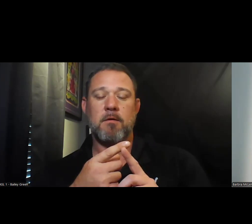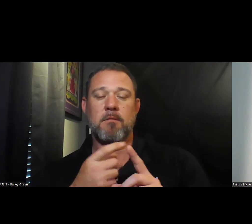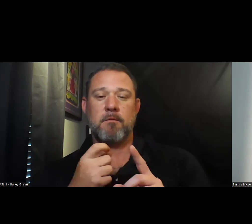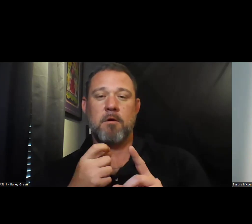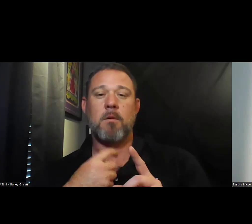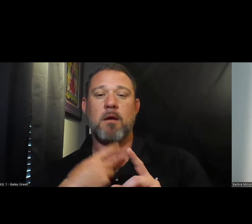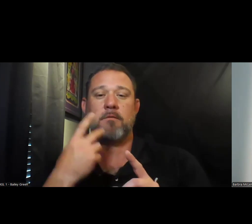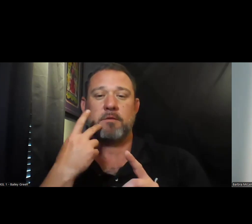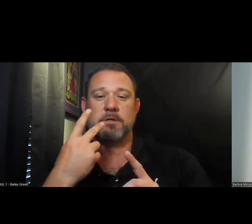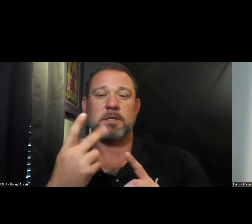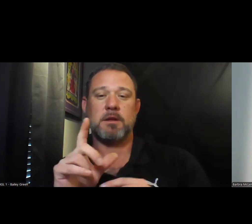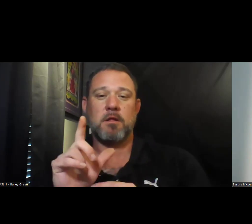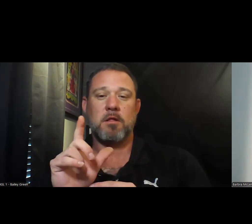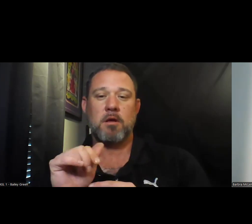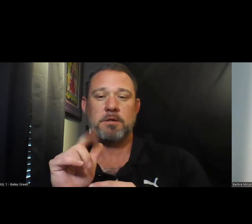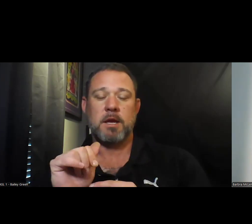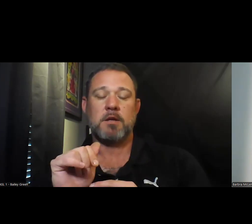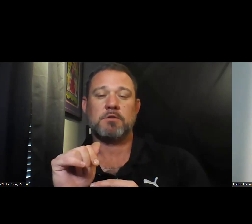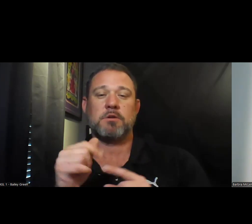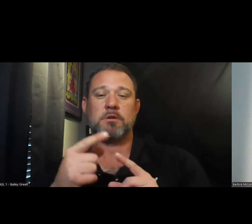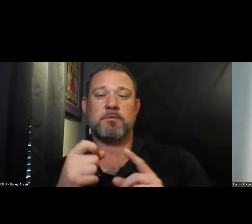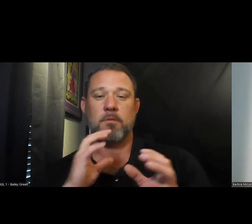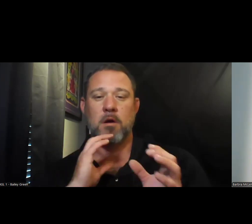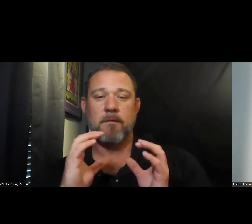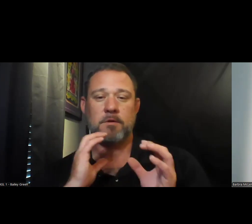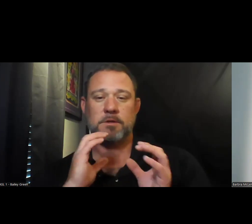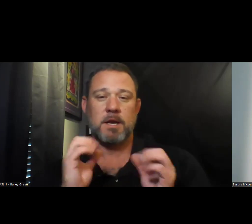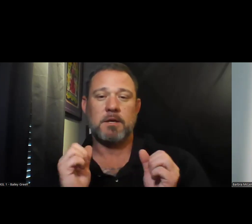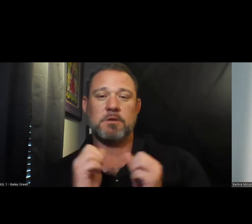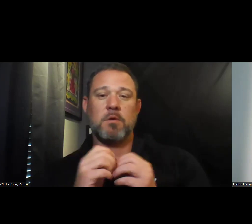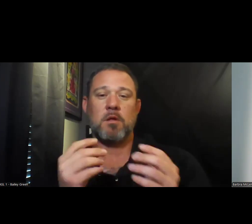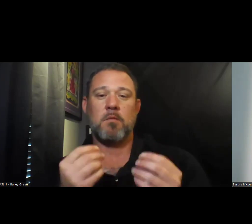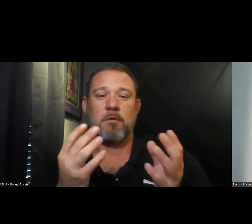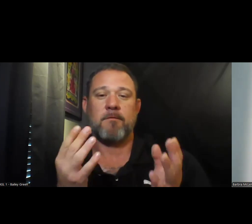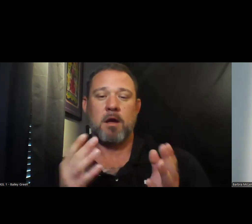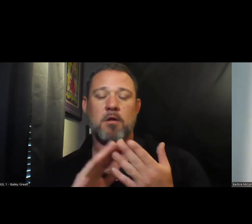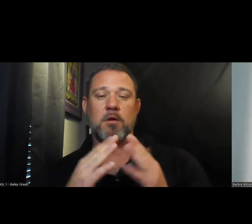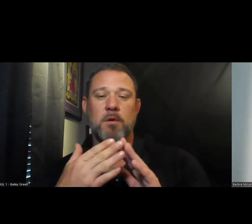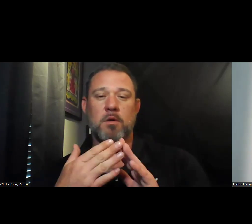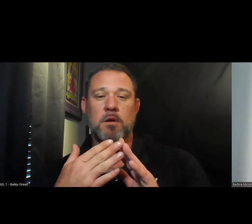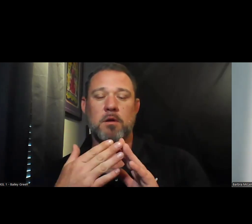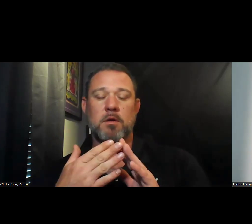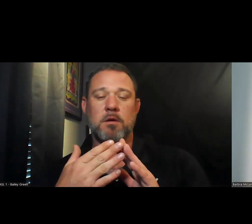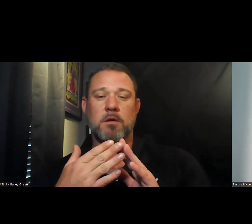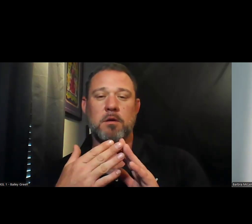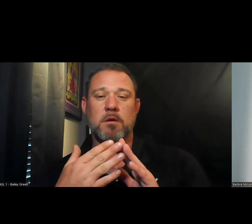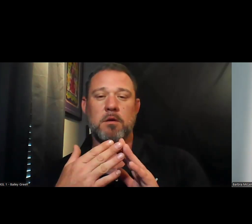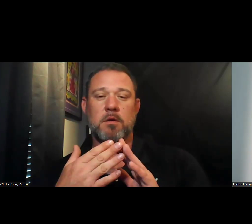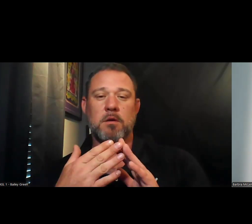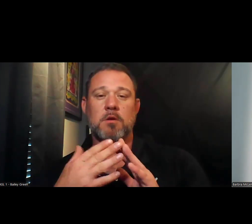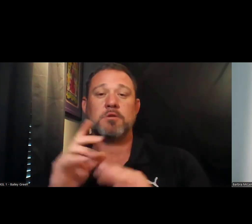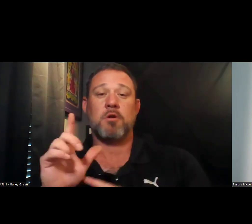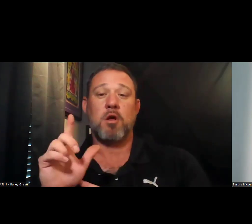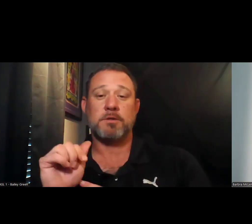I've seen here in Los Angeles County from conversations with providers in our community. So Los